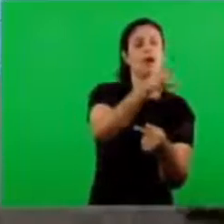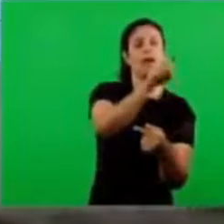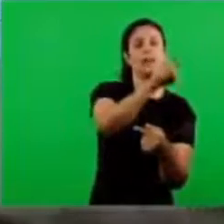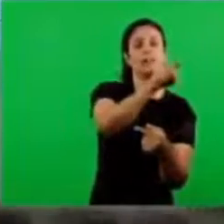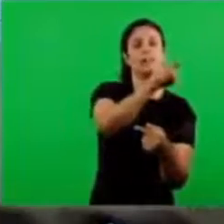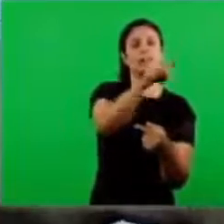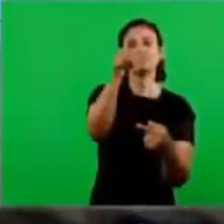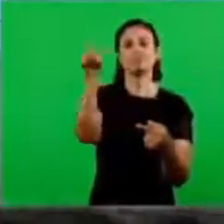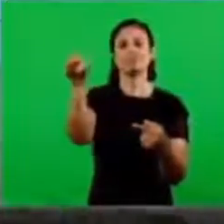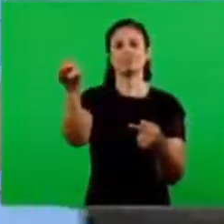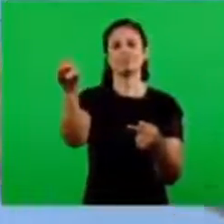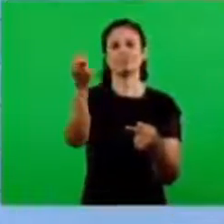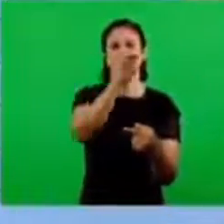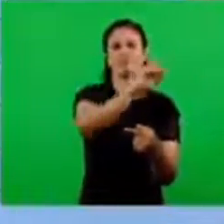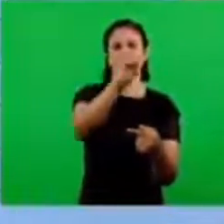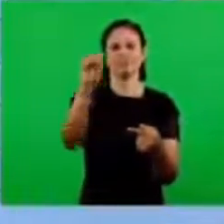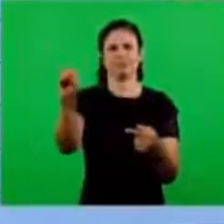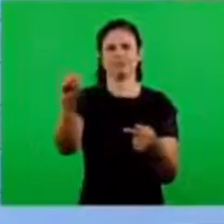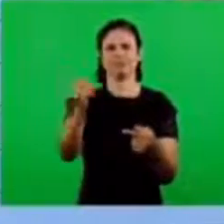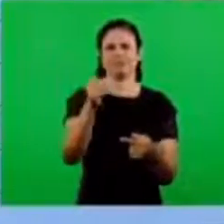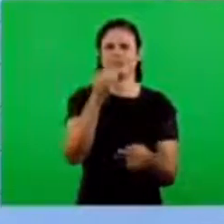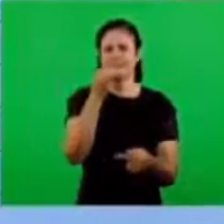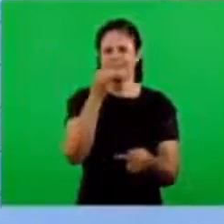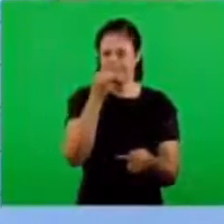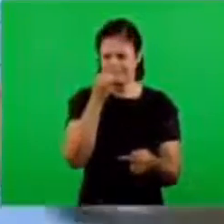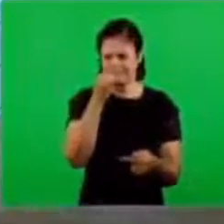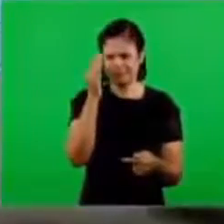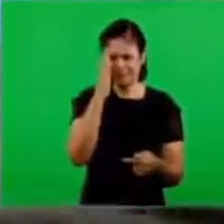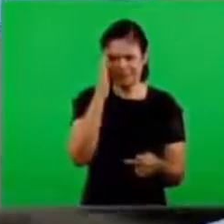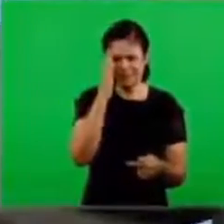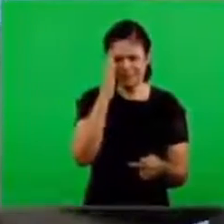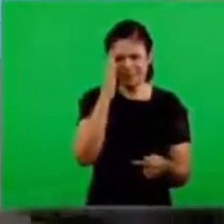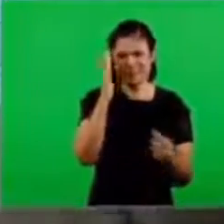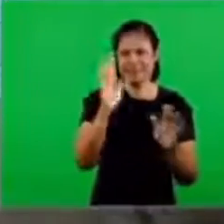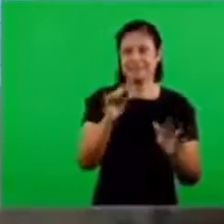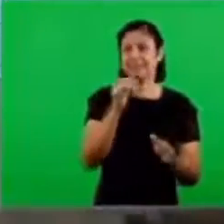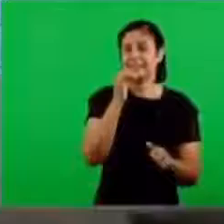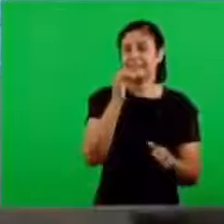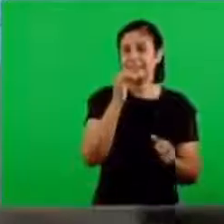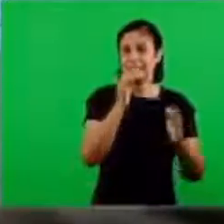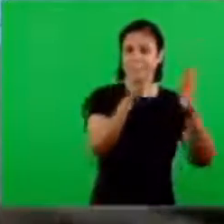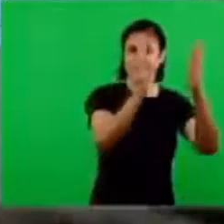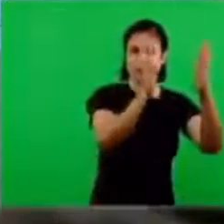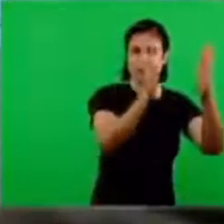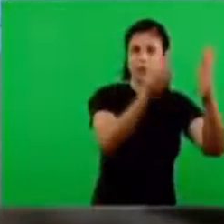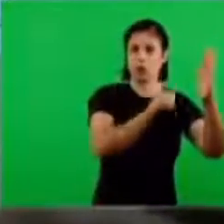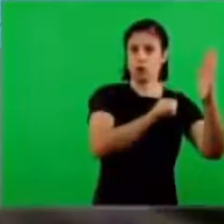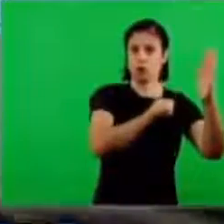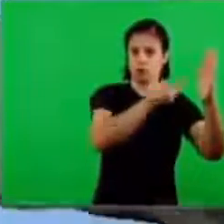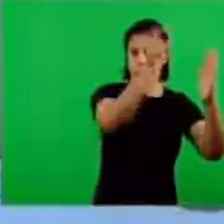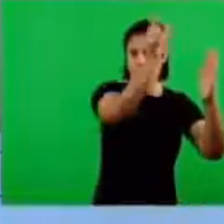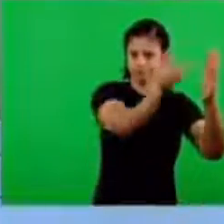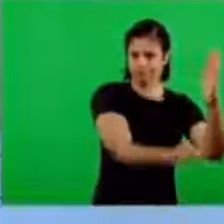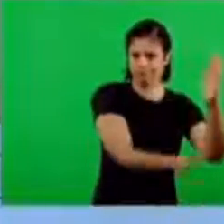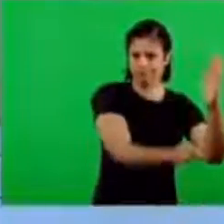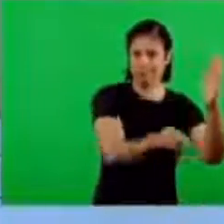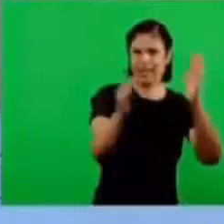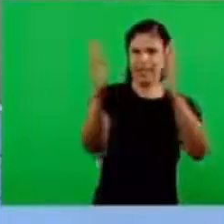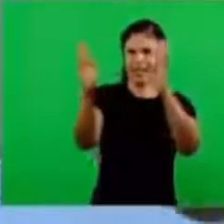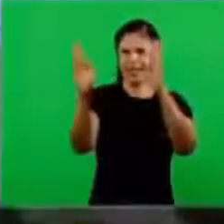of the soul, is it fellowship? Number eight, fellowship, life